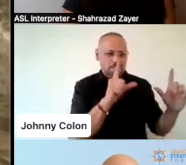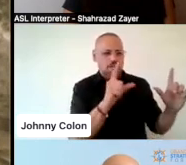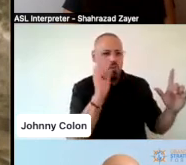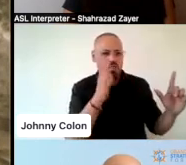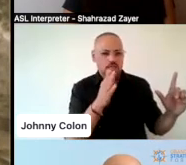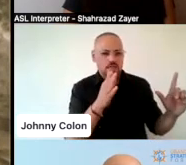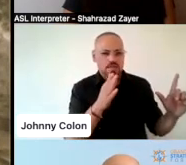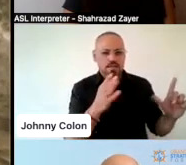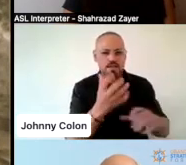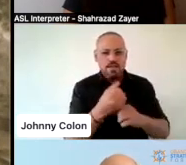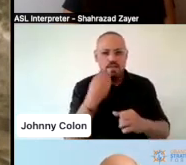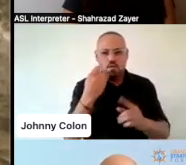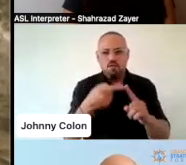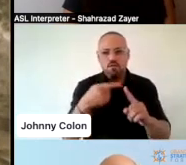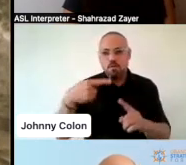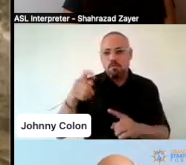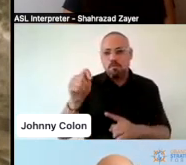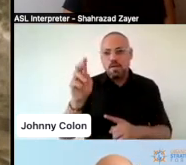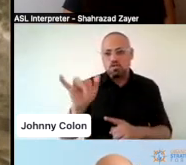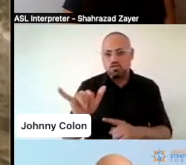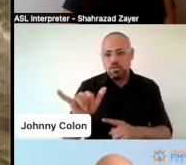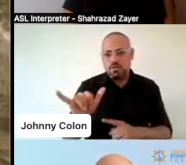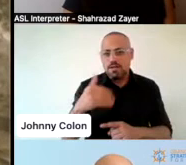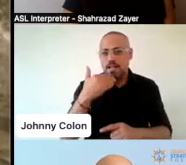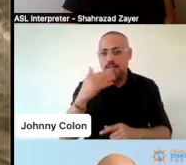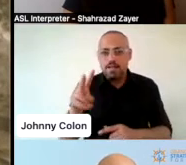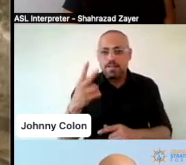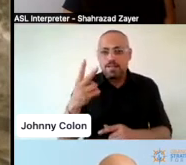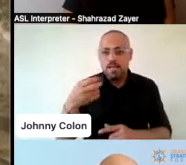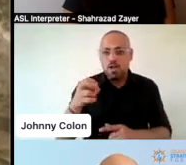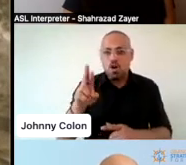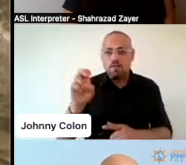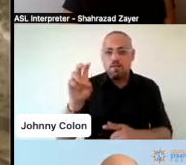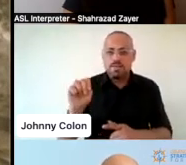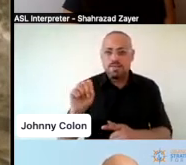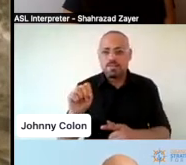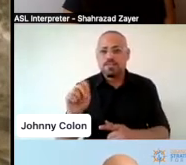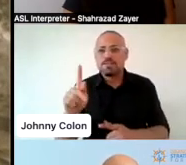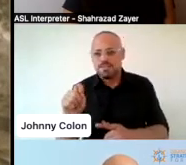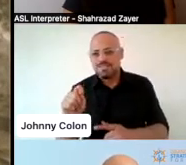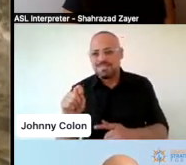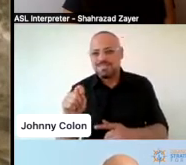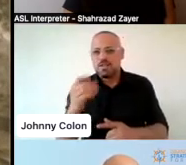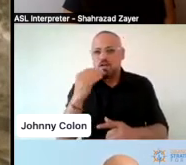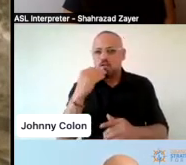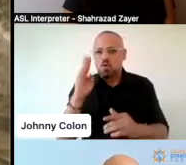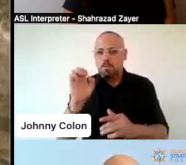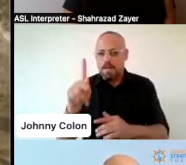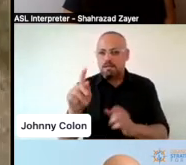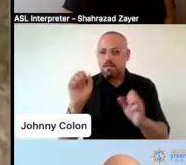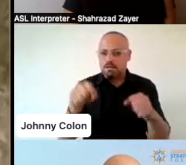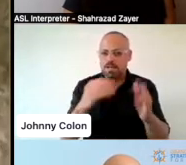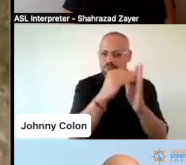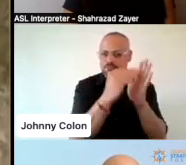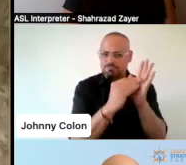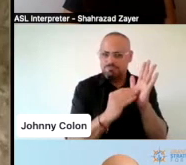They get food from food pantries. And so thanks to Second Harvest and Orange County Food Bank, we are able to map where every one